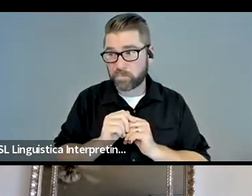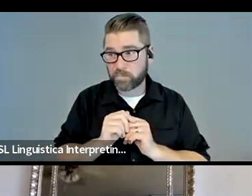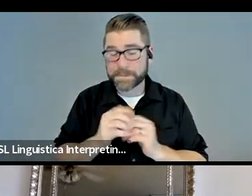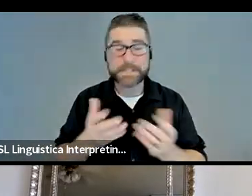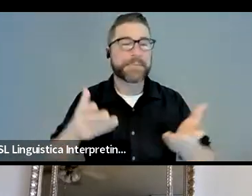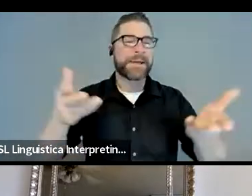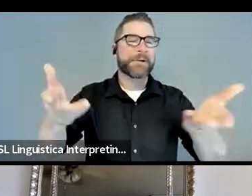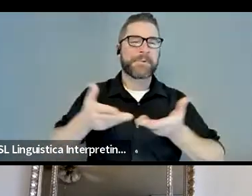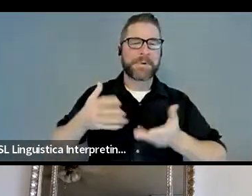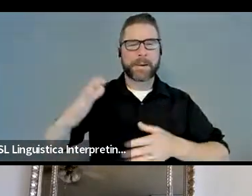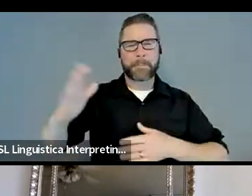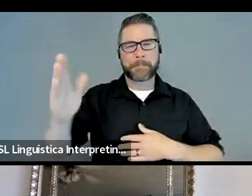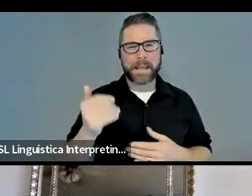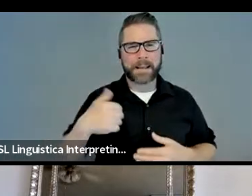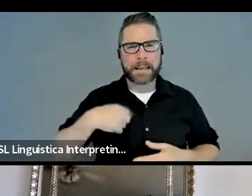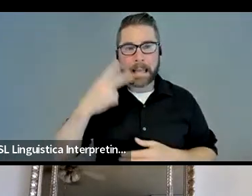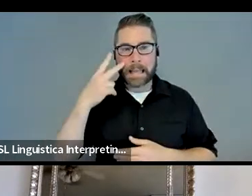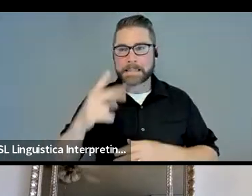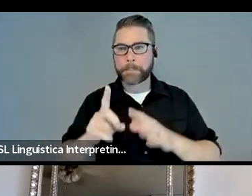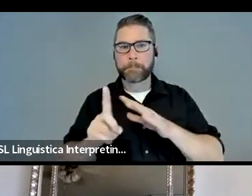from the rooms.